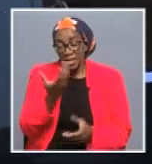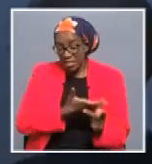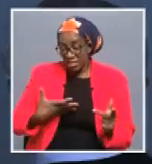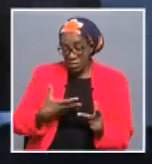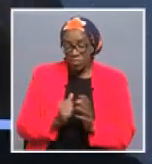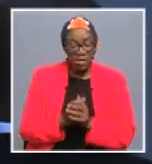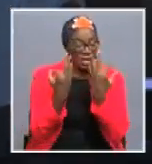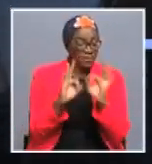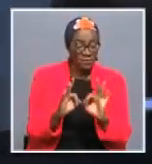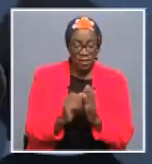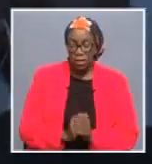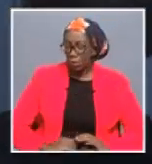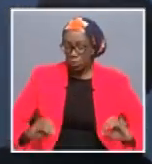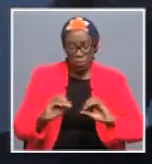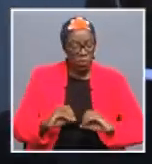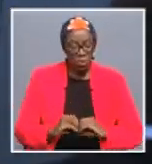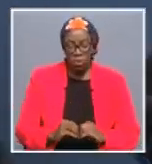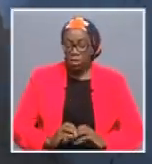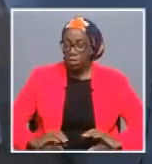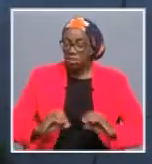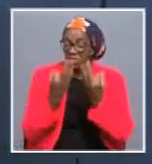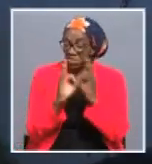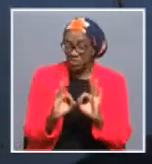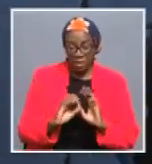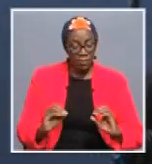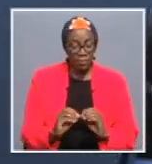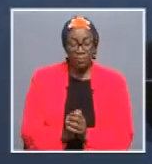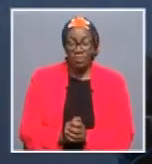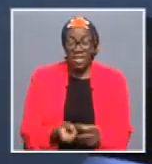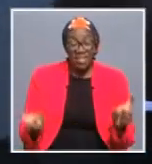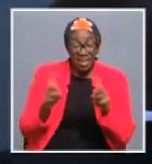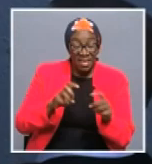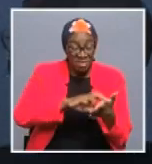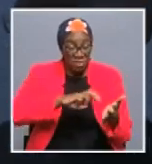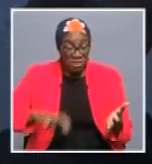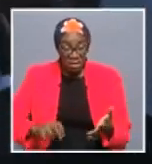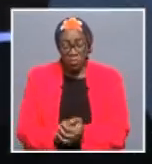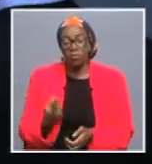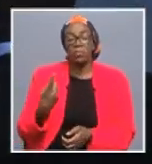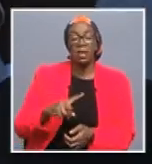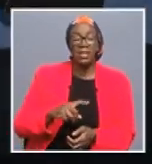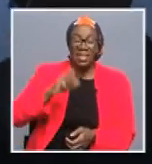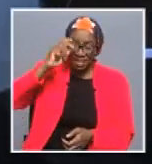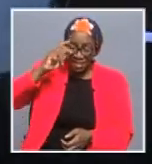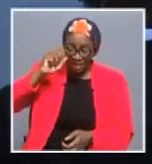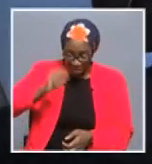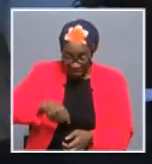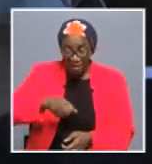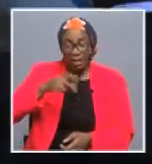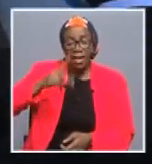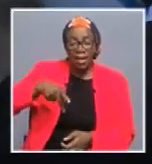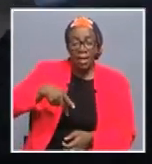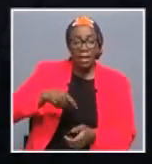She is not scot-free. The case has been withdrawn. But obviously, the withdrawal of a